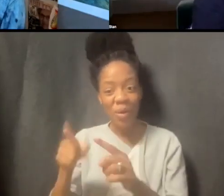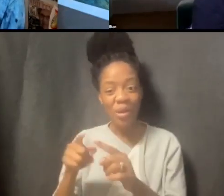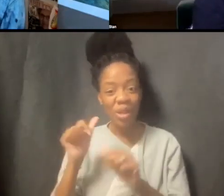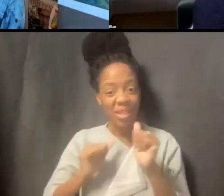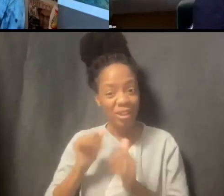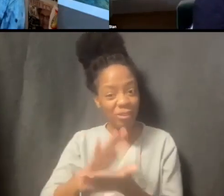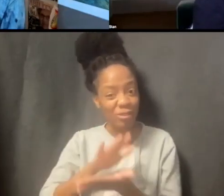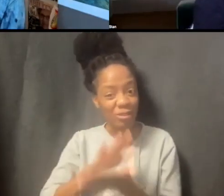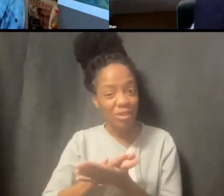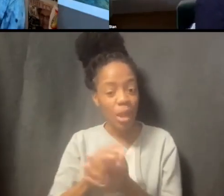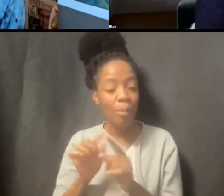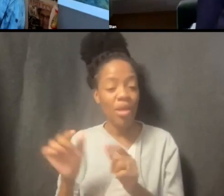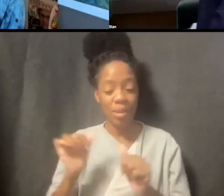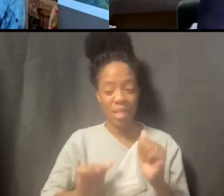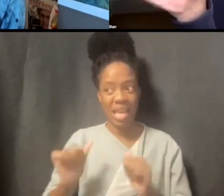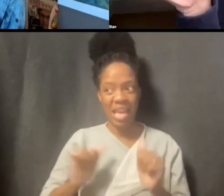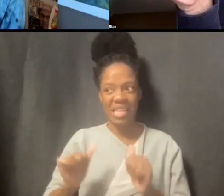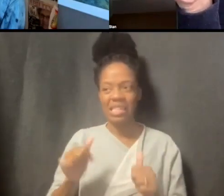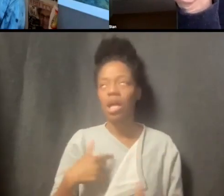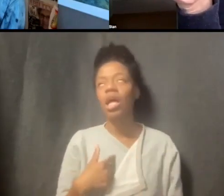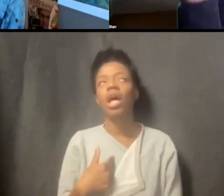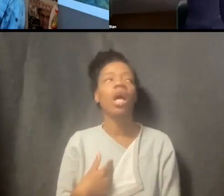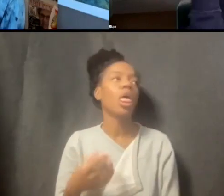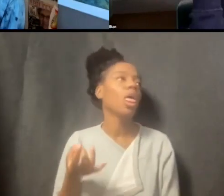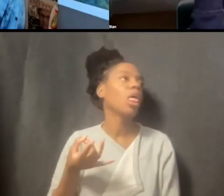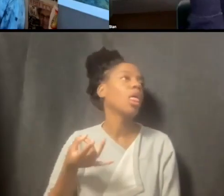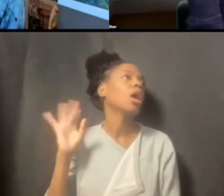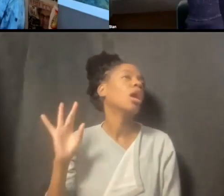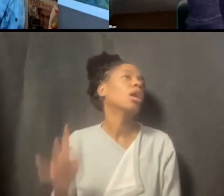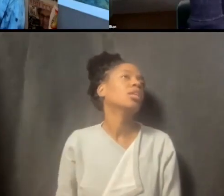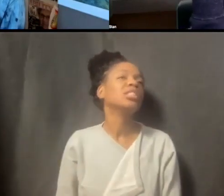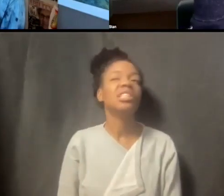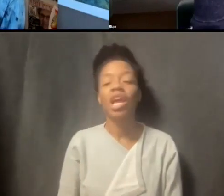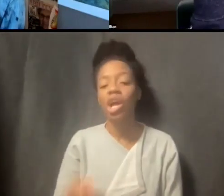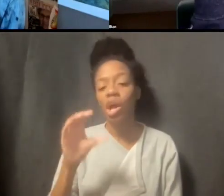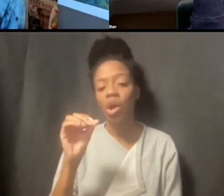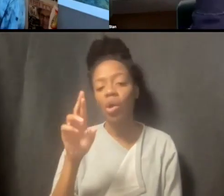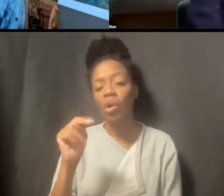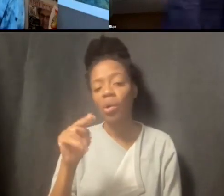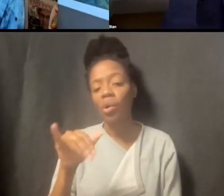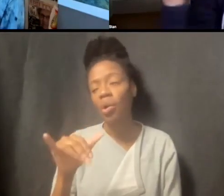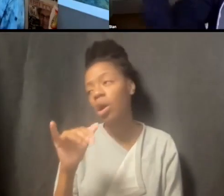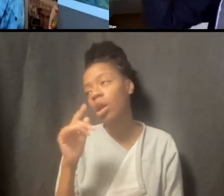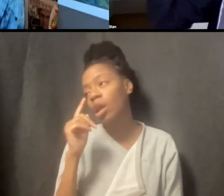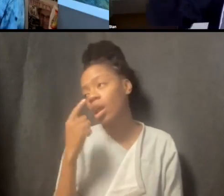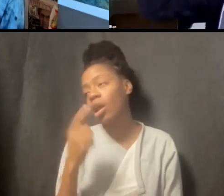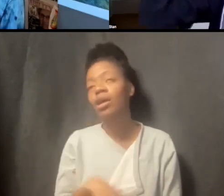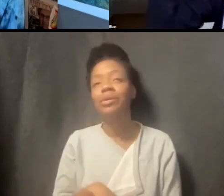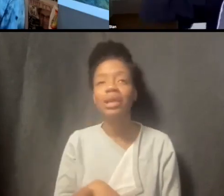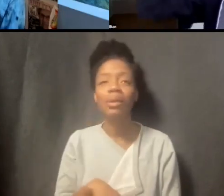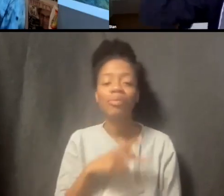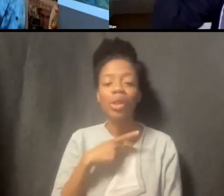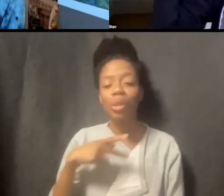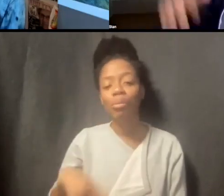the plays that they made us do, I hated. They were very corny, and they were about, like, The Princess and the Pea and all